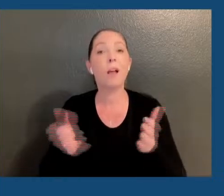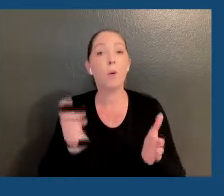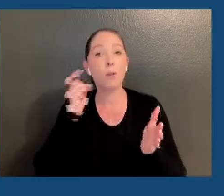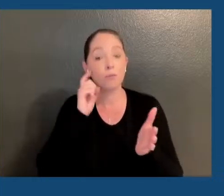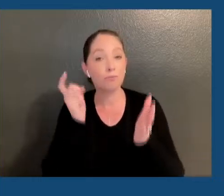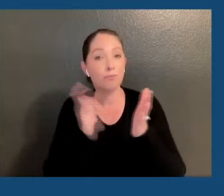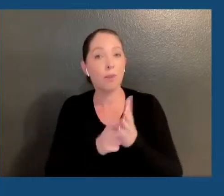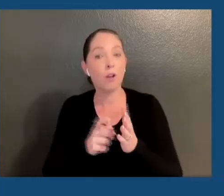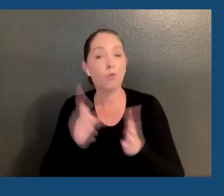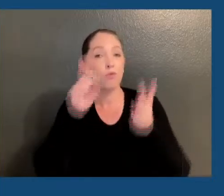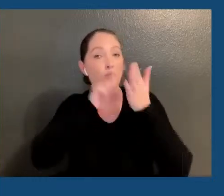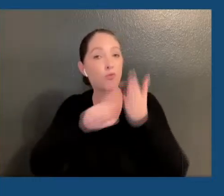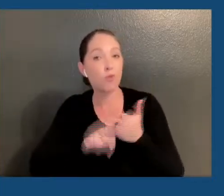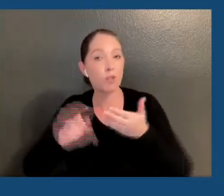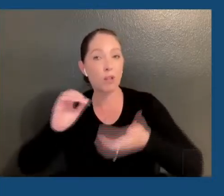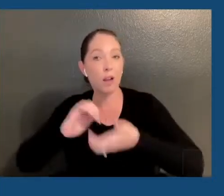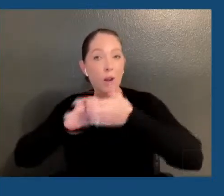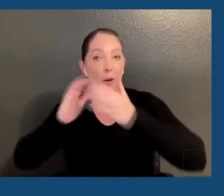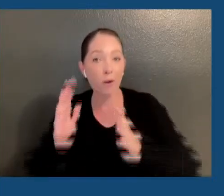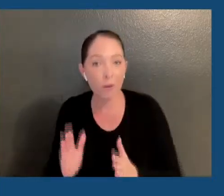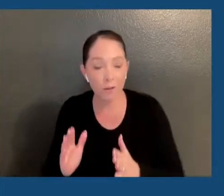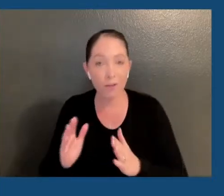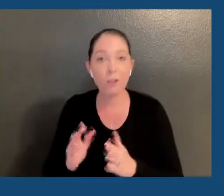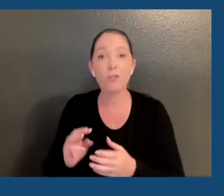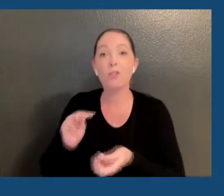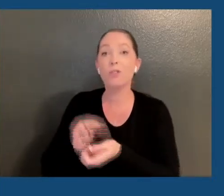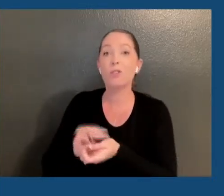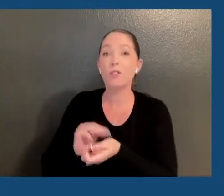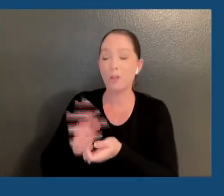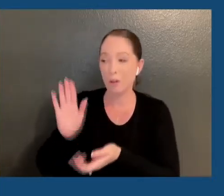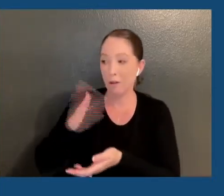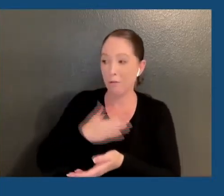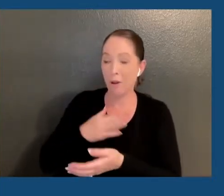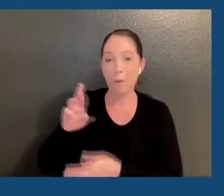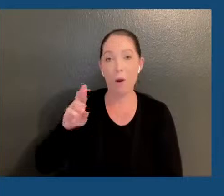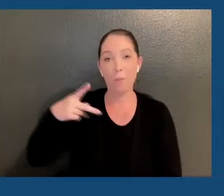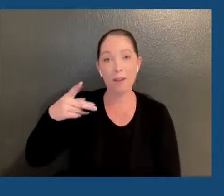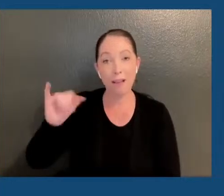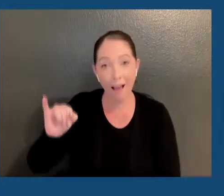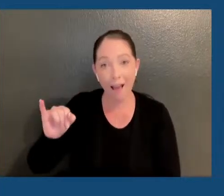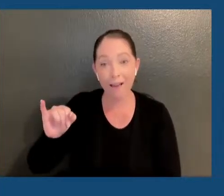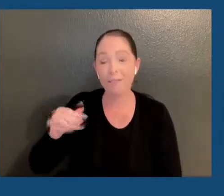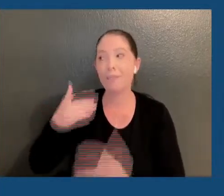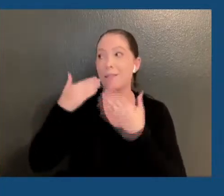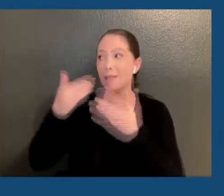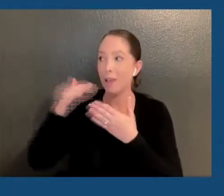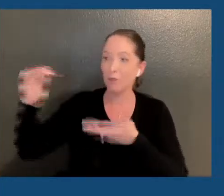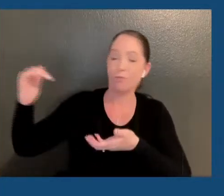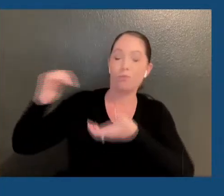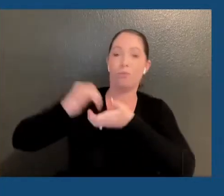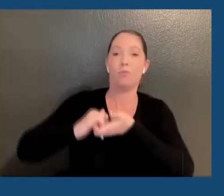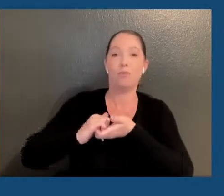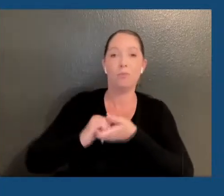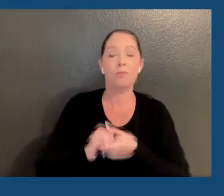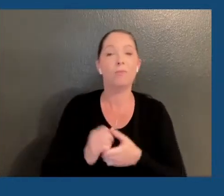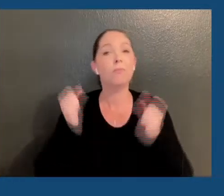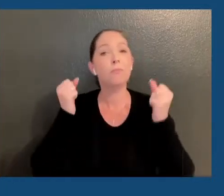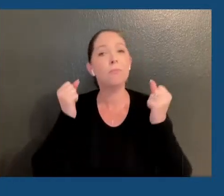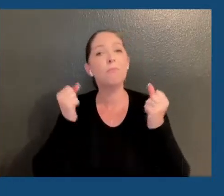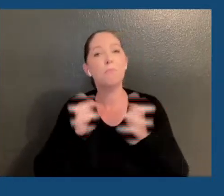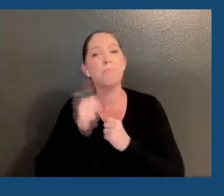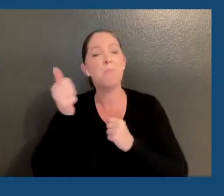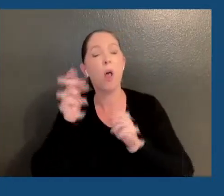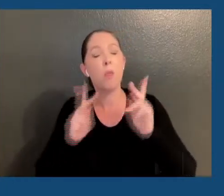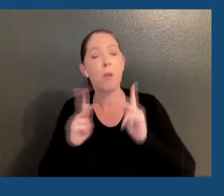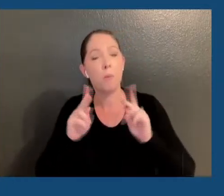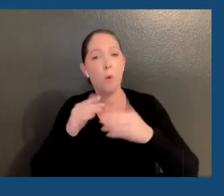especially Dr. Robert Hull from RPI, who's my counterpart and Vice President of Research at RPI, and many other people in the room here who have